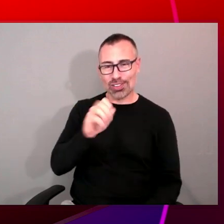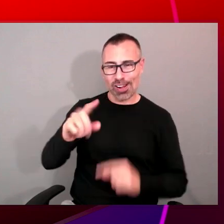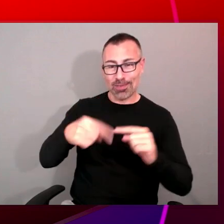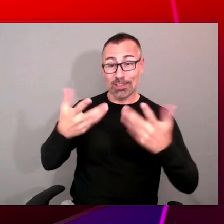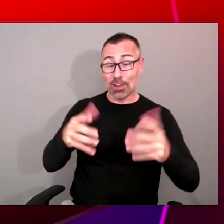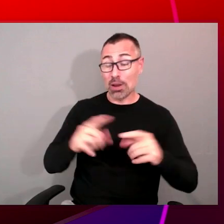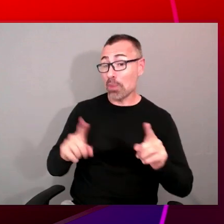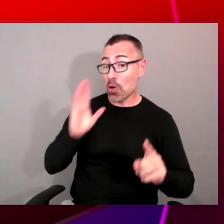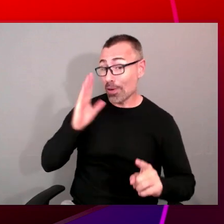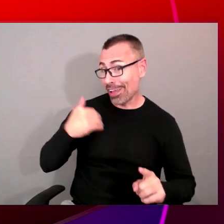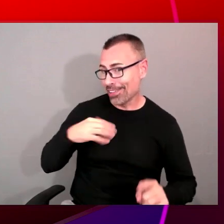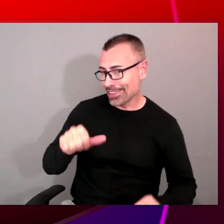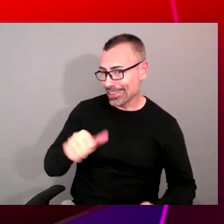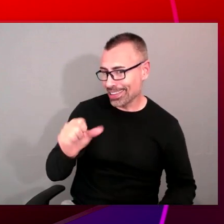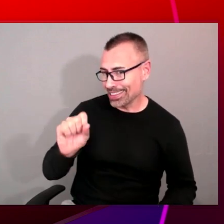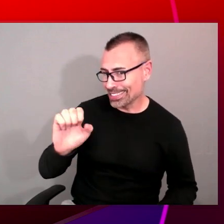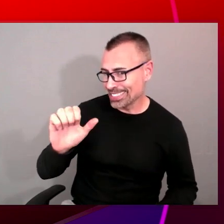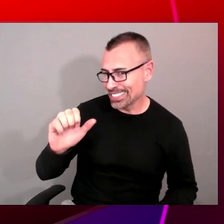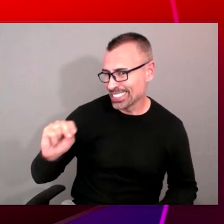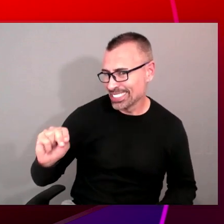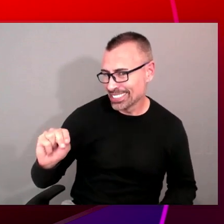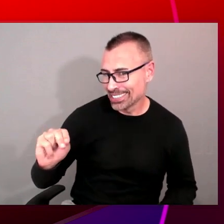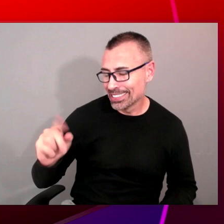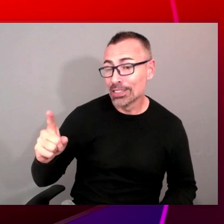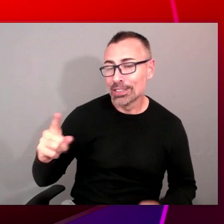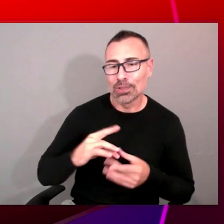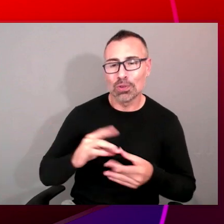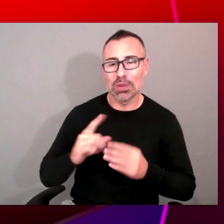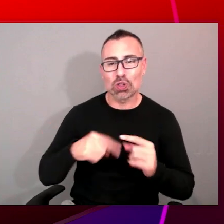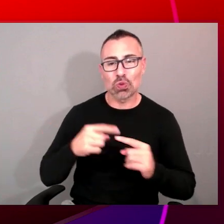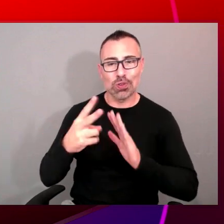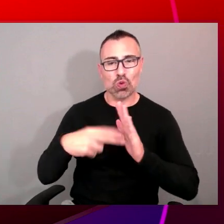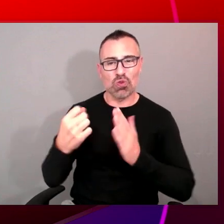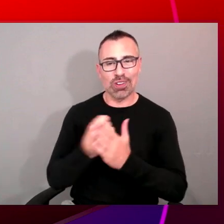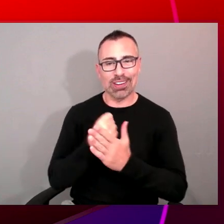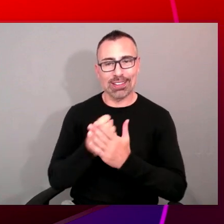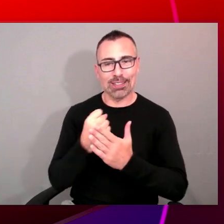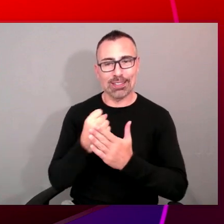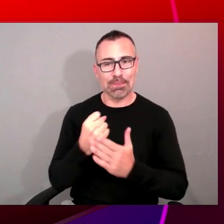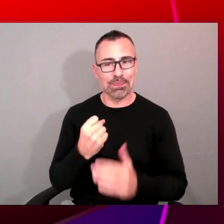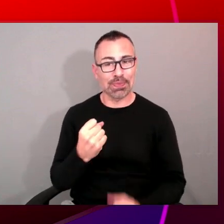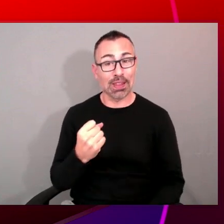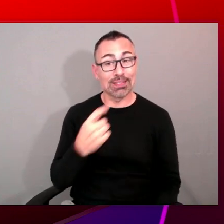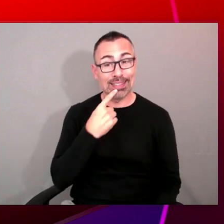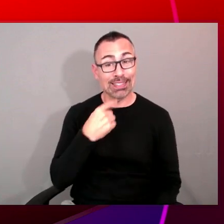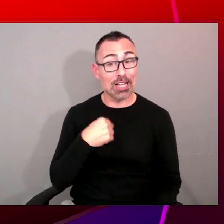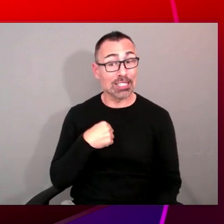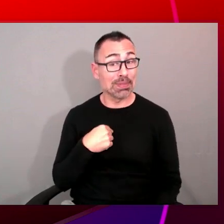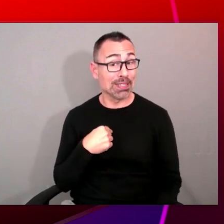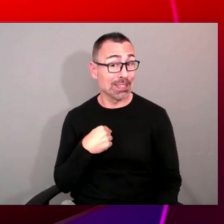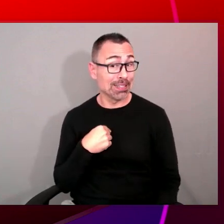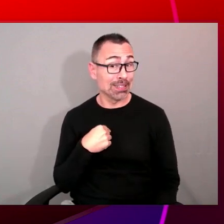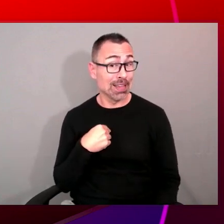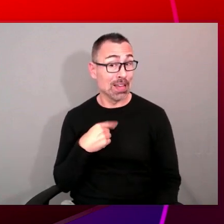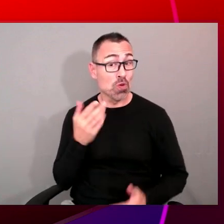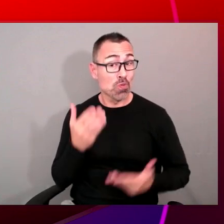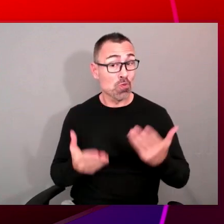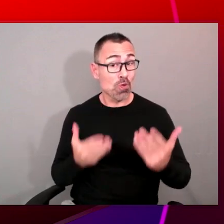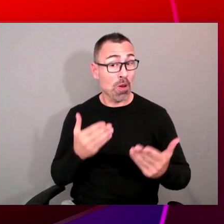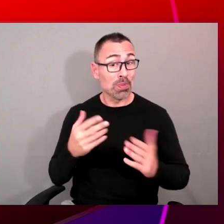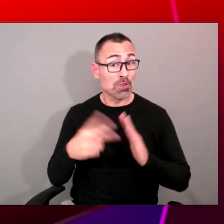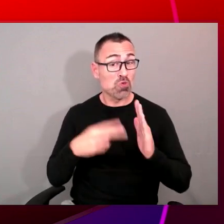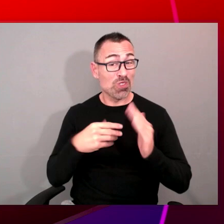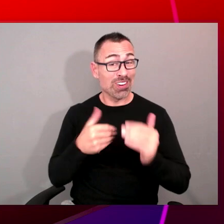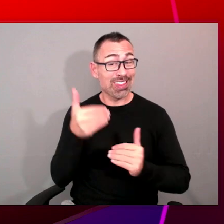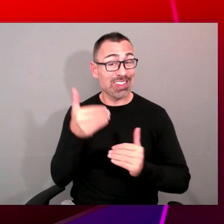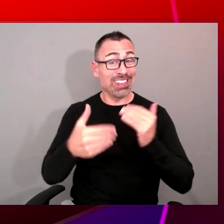mentioned earlier on when you were reading the script, so that would tell me that you're probably reading the next script right